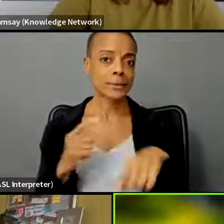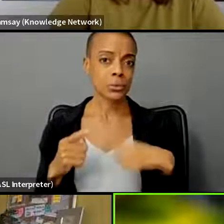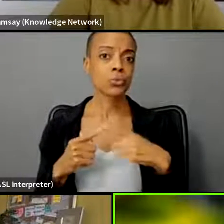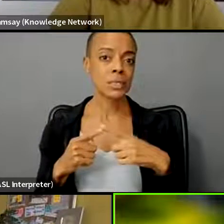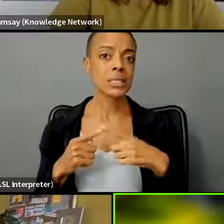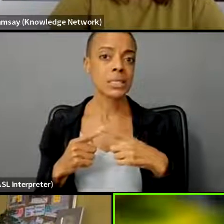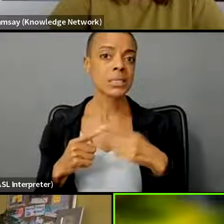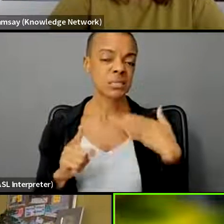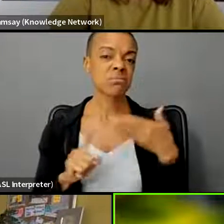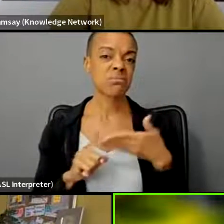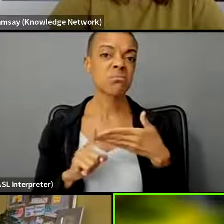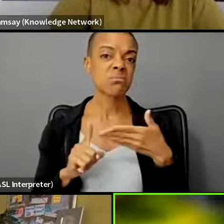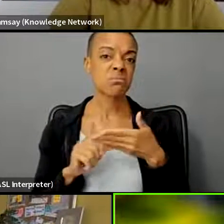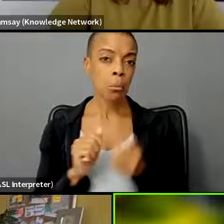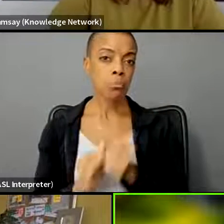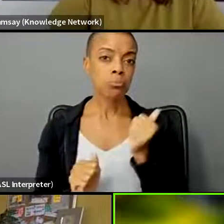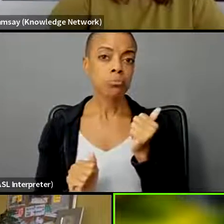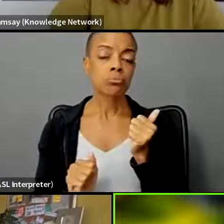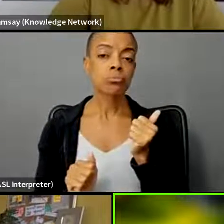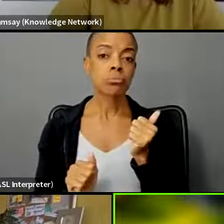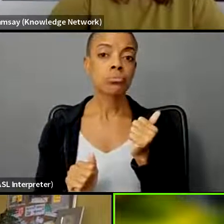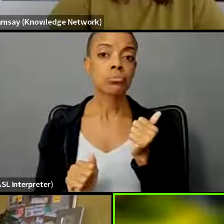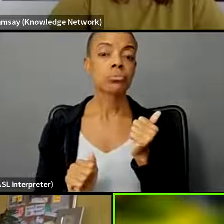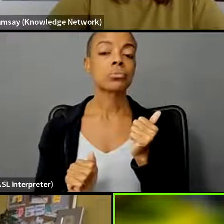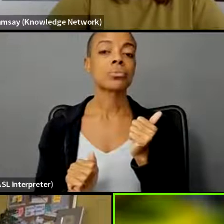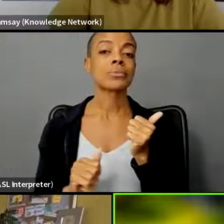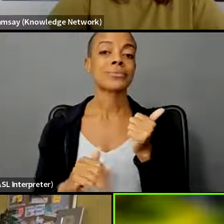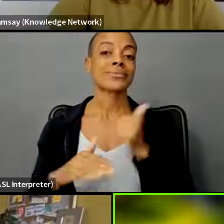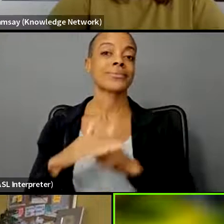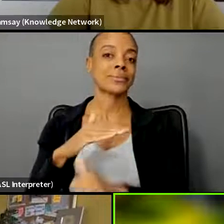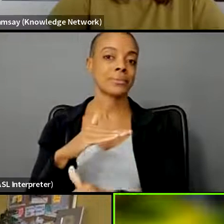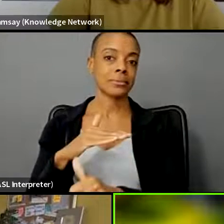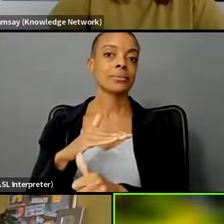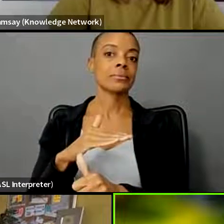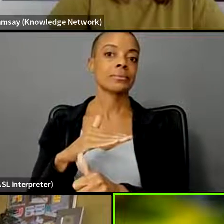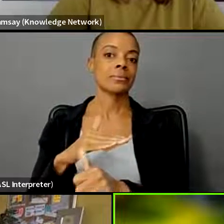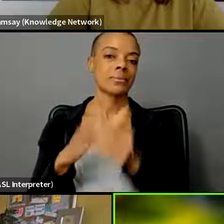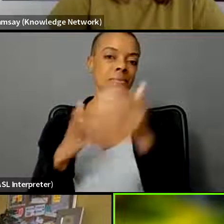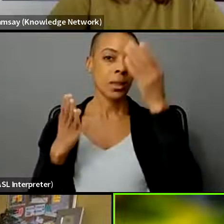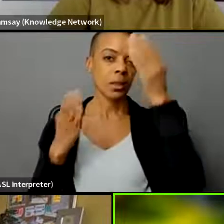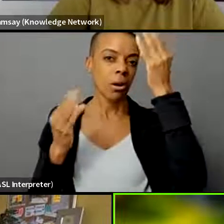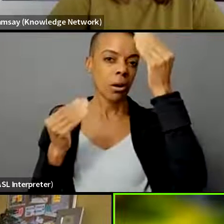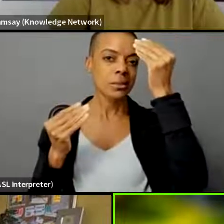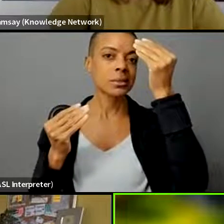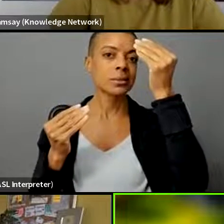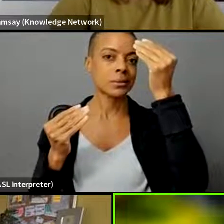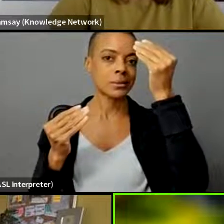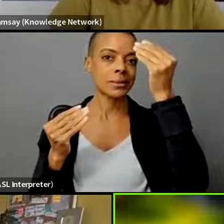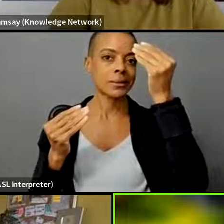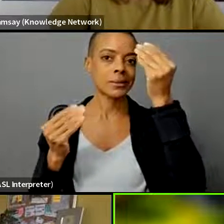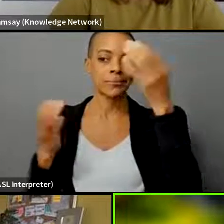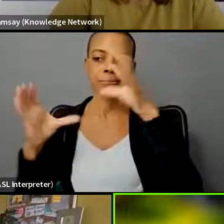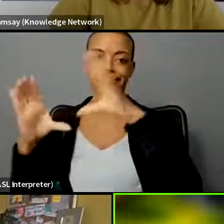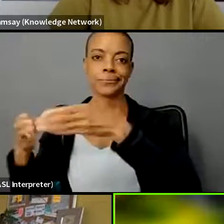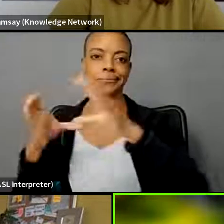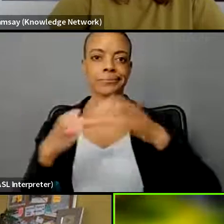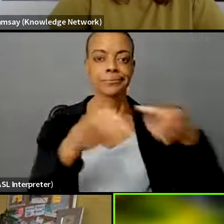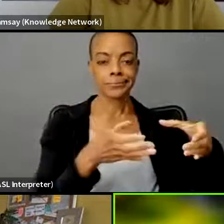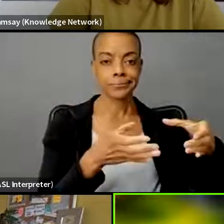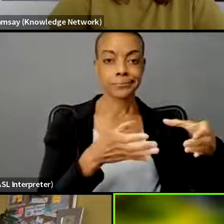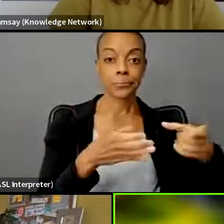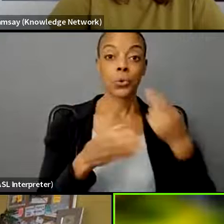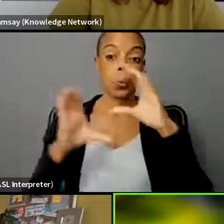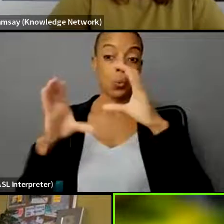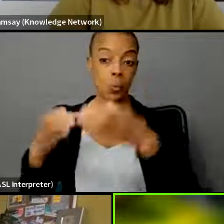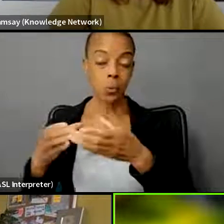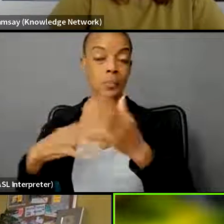our focus, and those series most often fall into a number of different content buckets. And one of those is